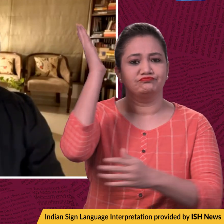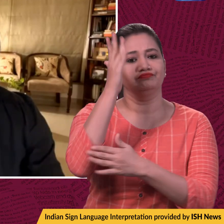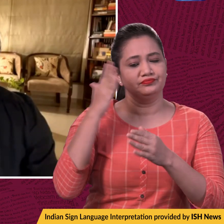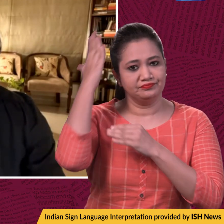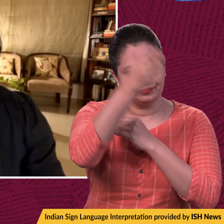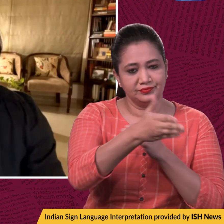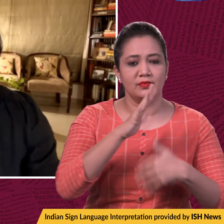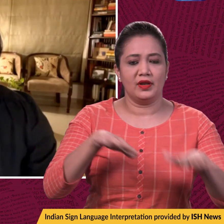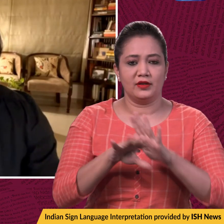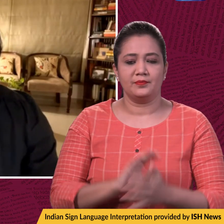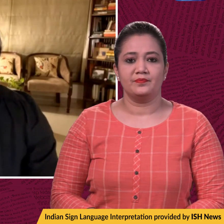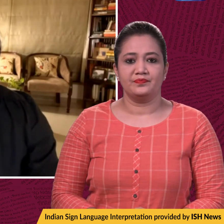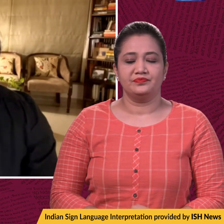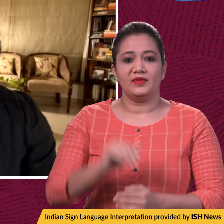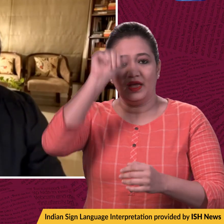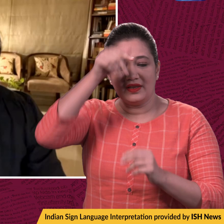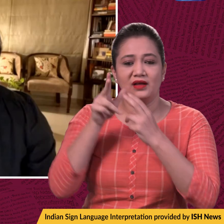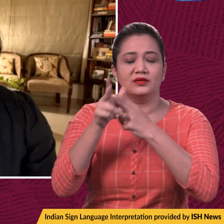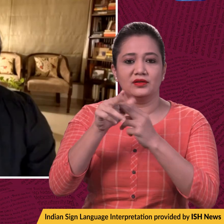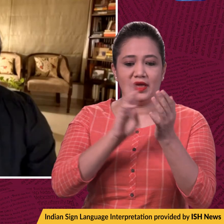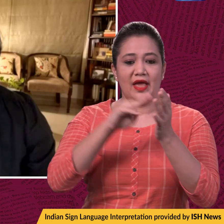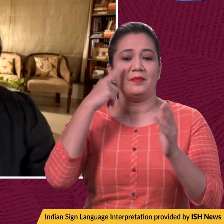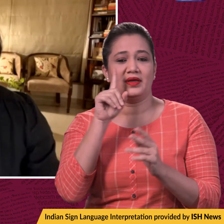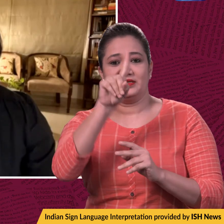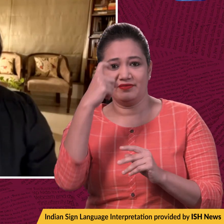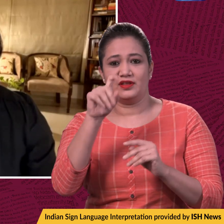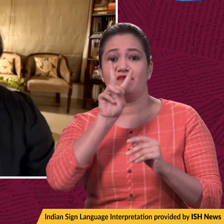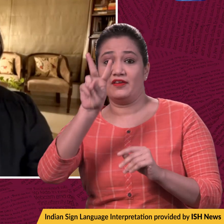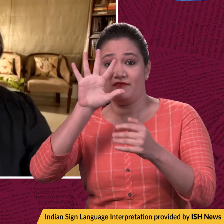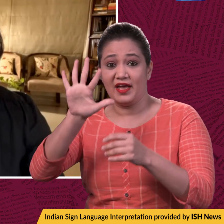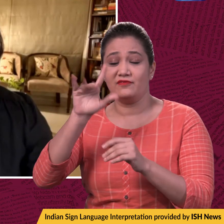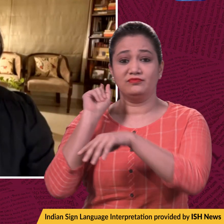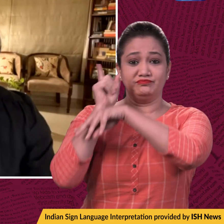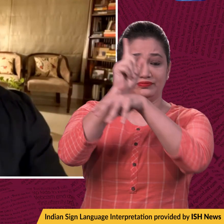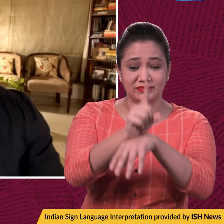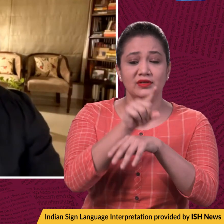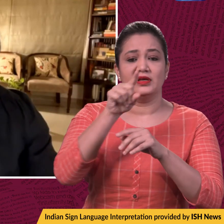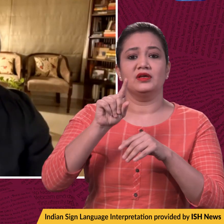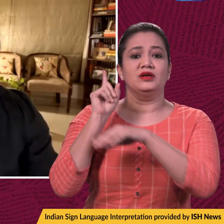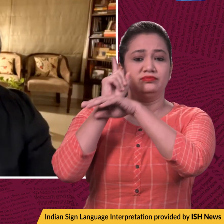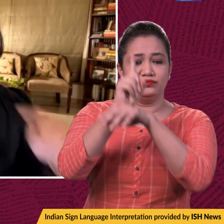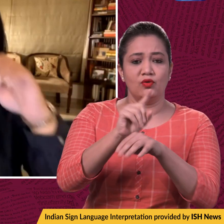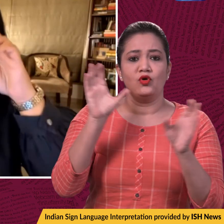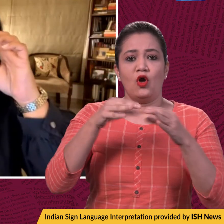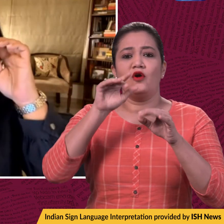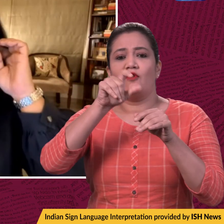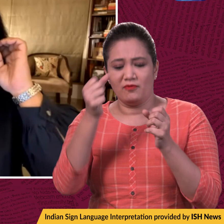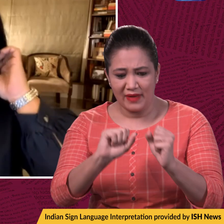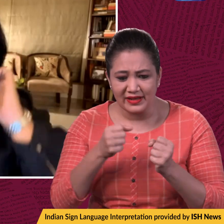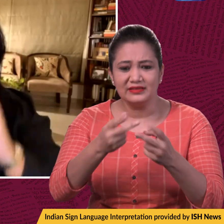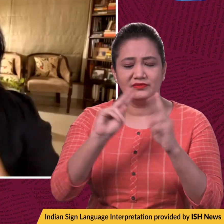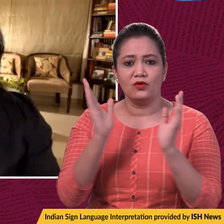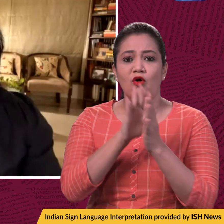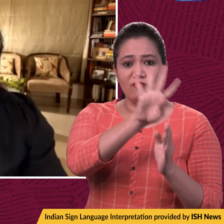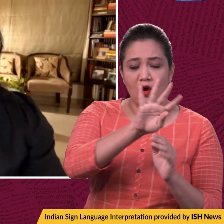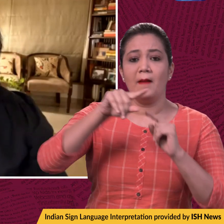today. The Indian Air Force Mi-17 V5 helicopter, in which he was travelling with a crew of 4 members